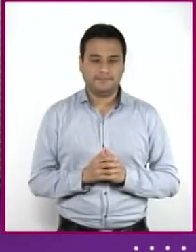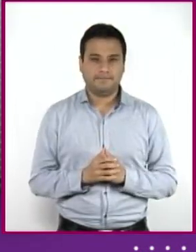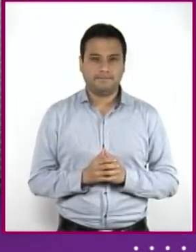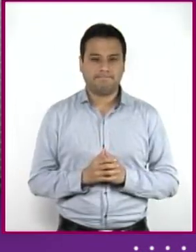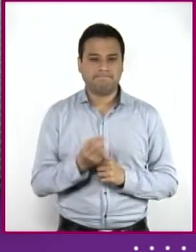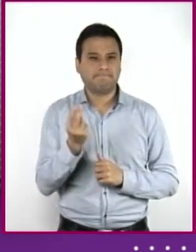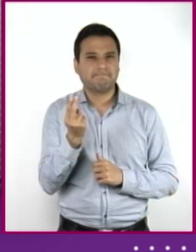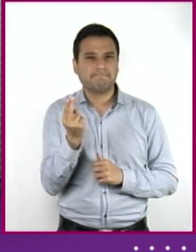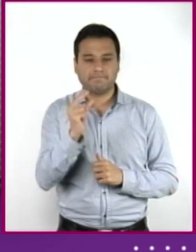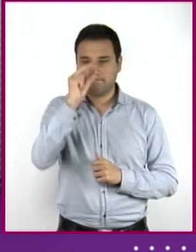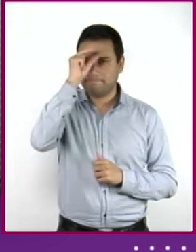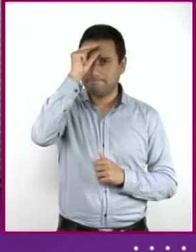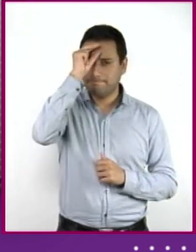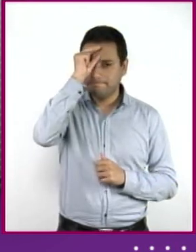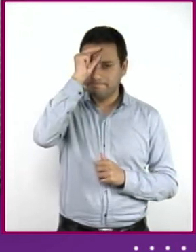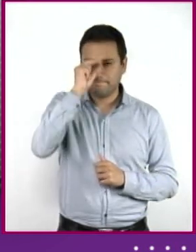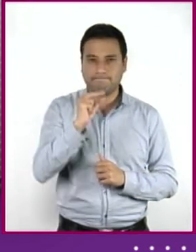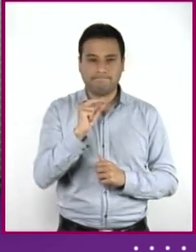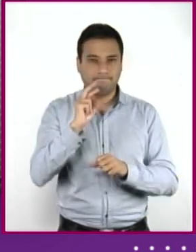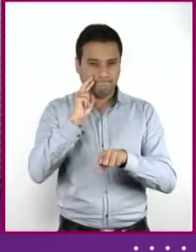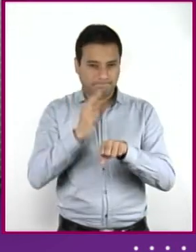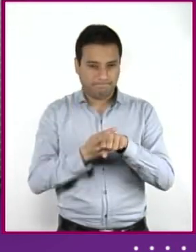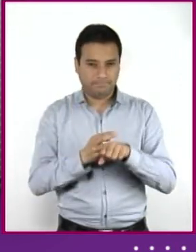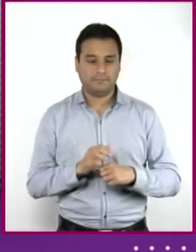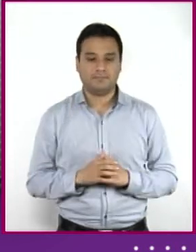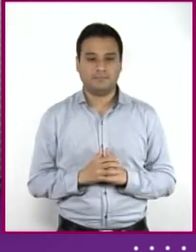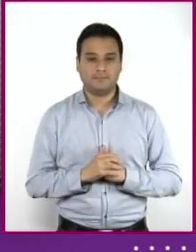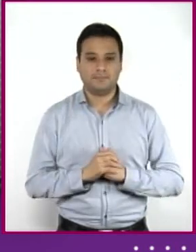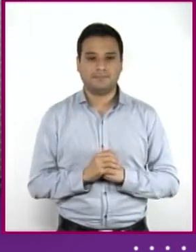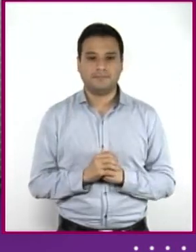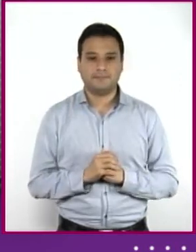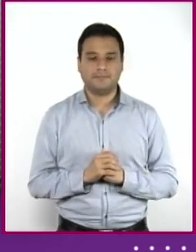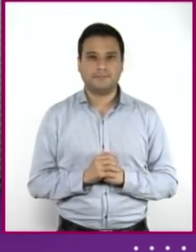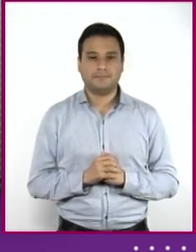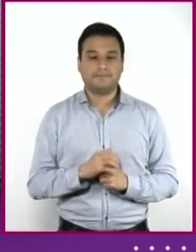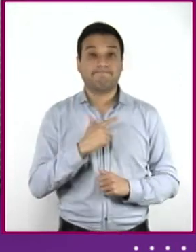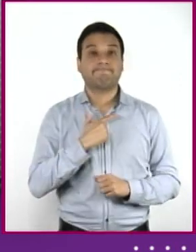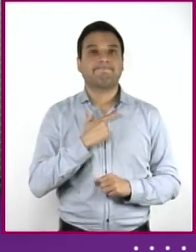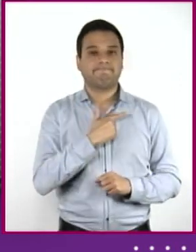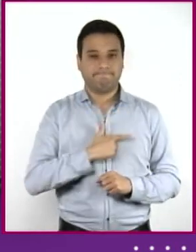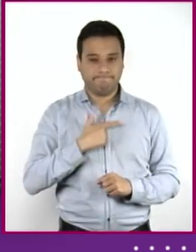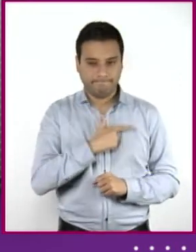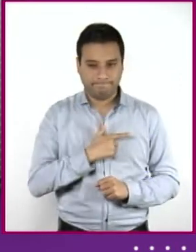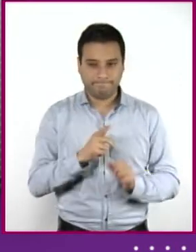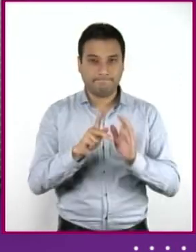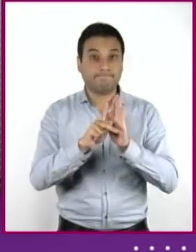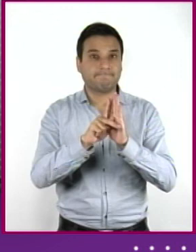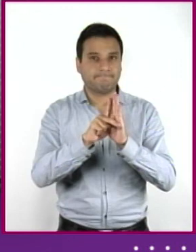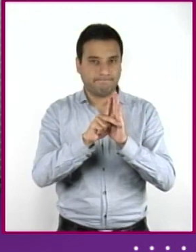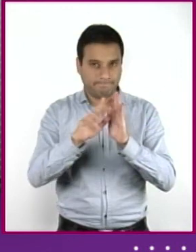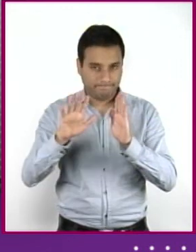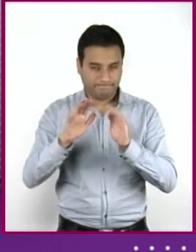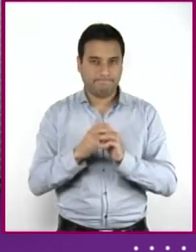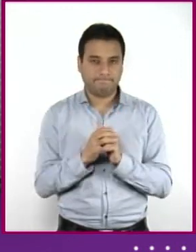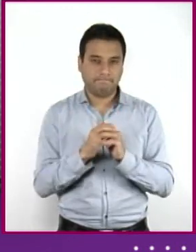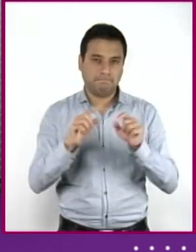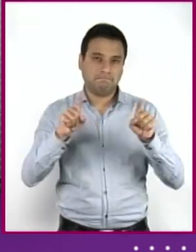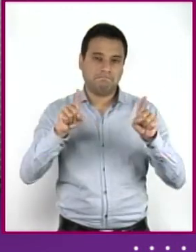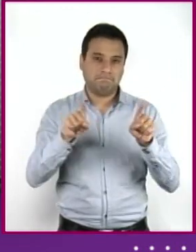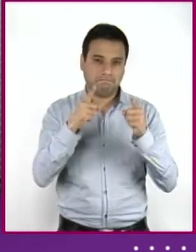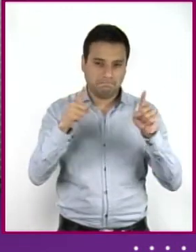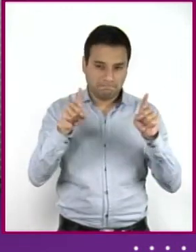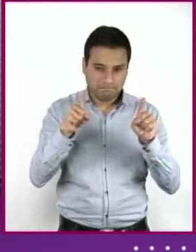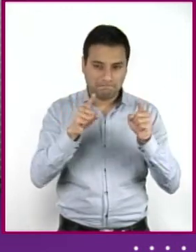requirement, intelligent, and responsible. Must like journalism, music,